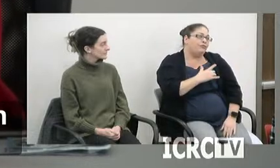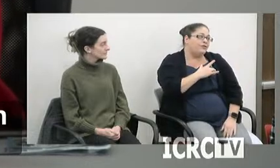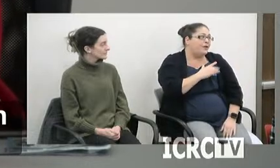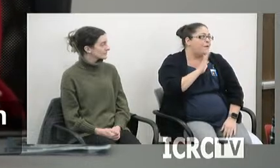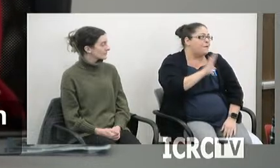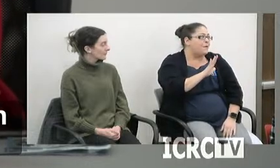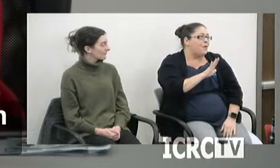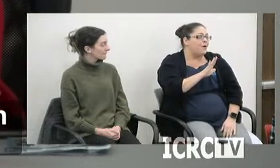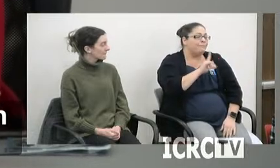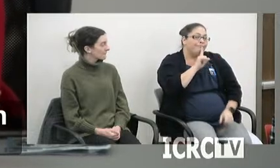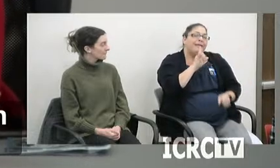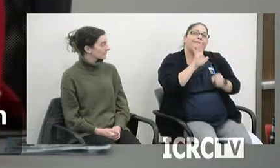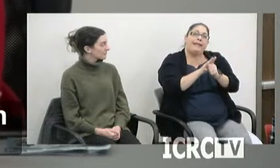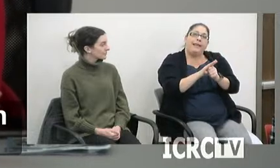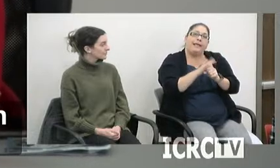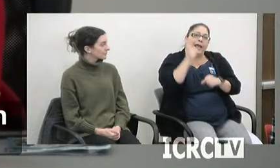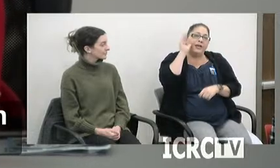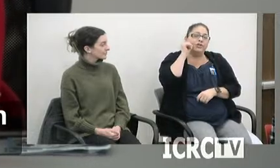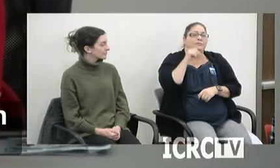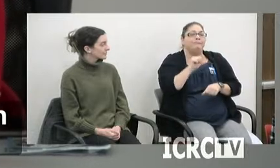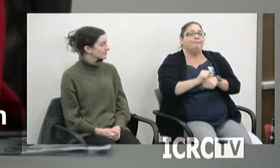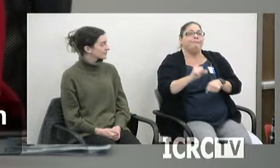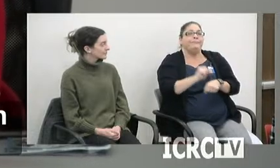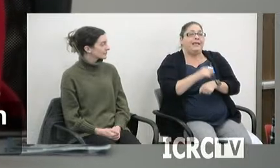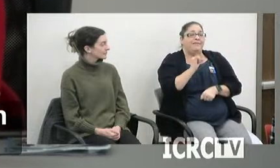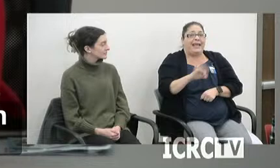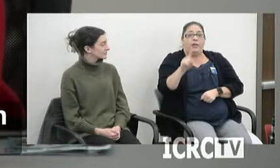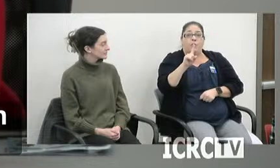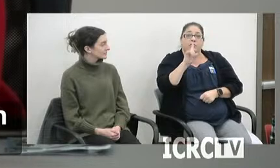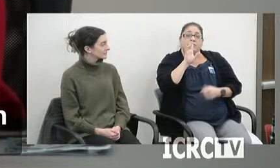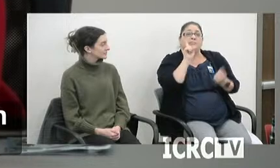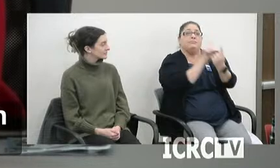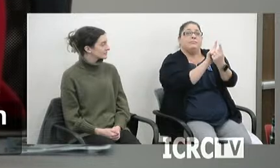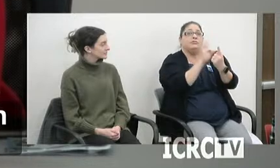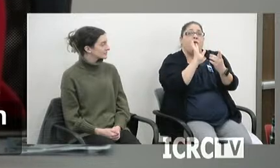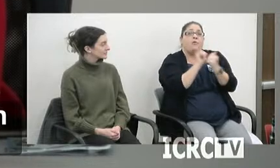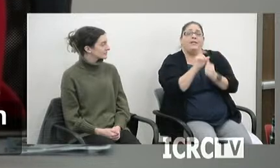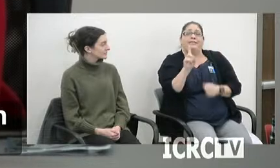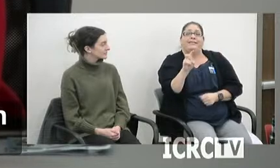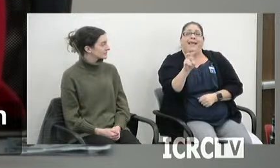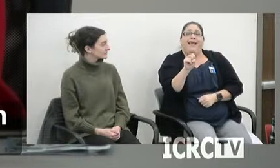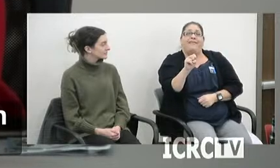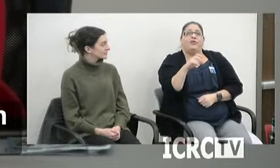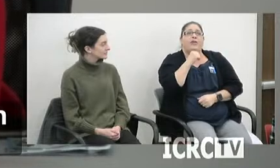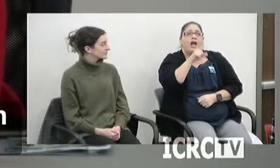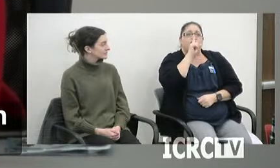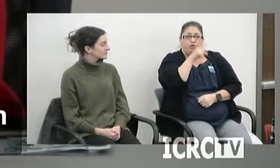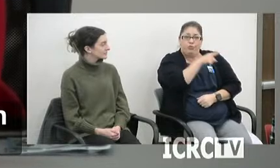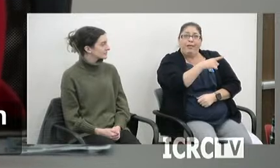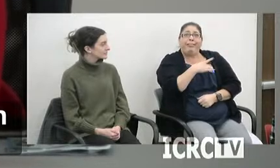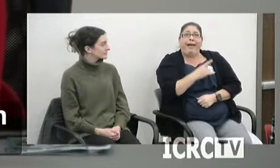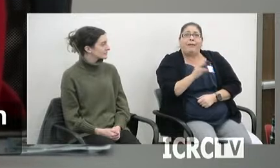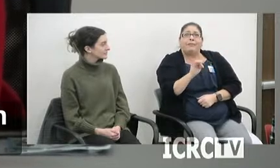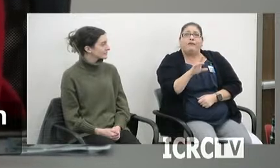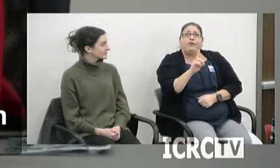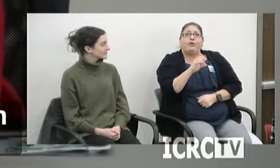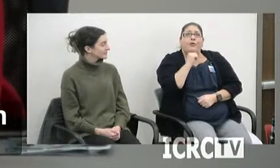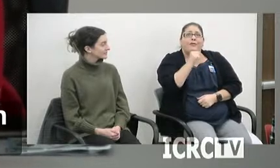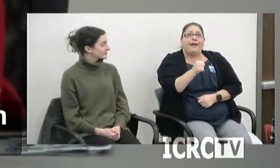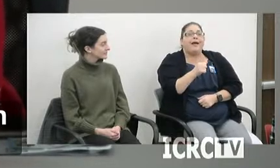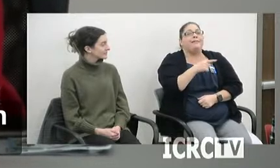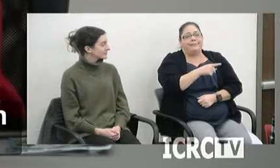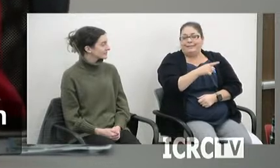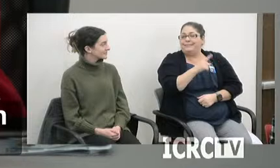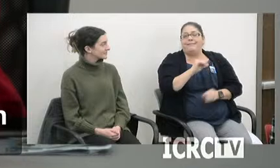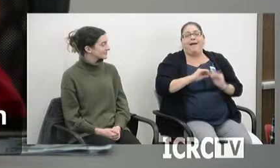the dedication. If anyone talks to Dave, you don't walk away wondering if he likes Milford or not, because he loves it here, and he's